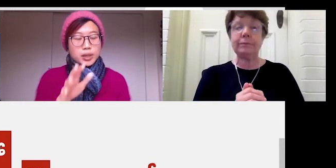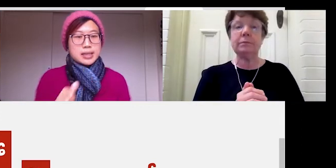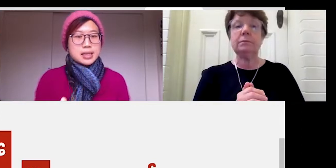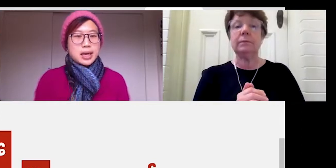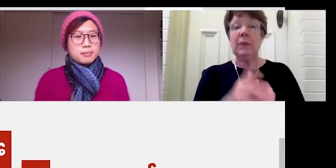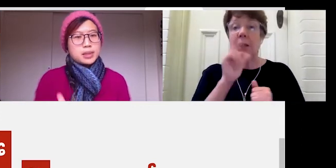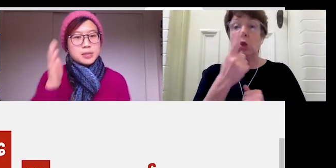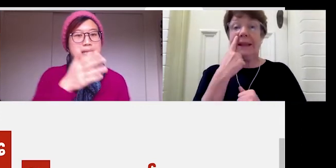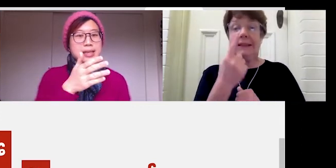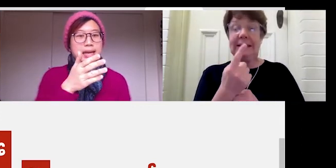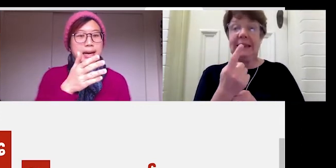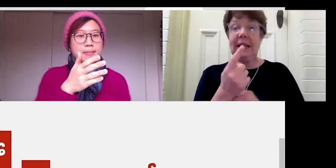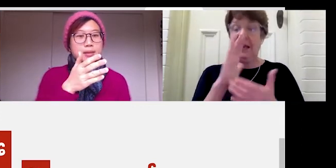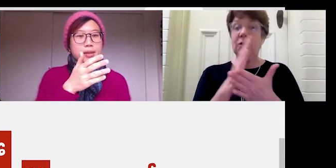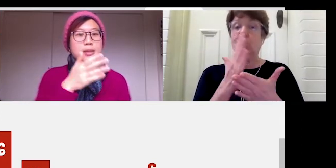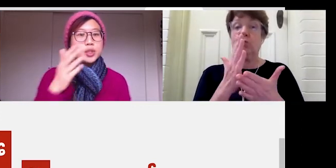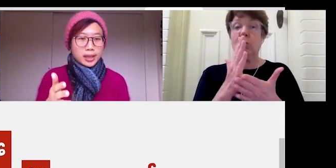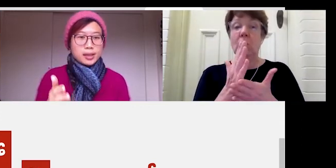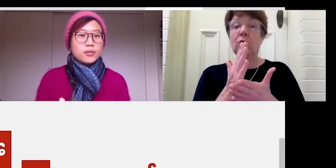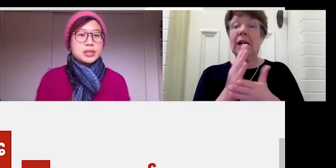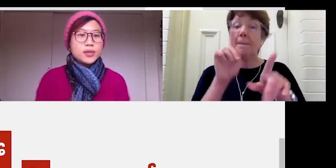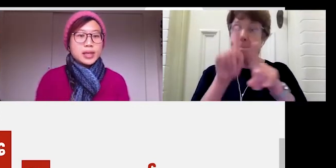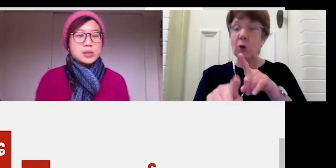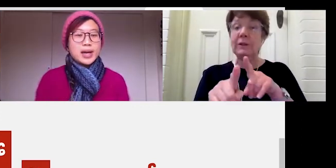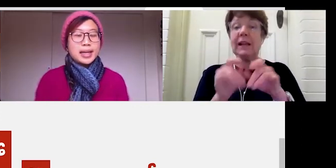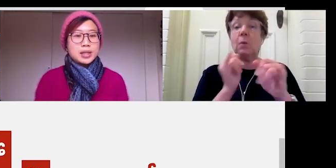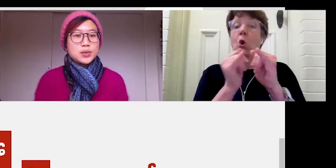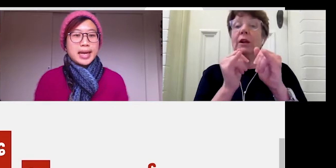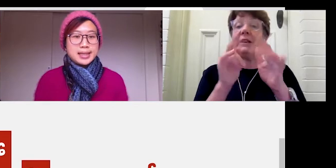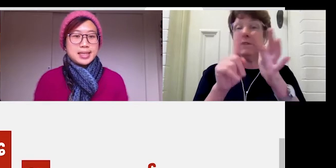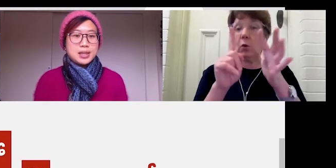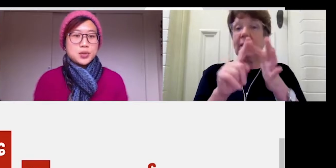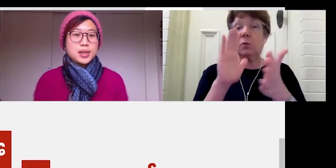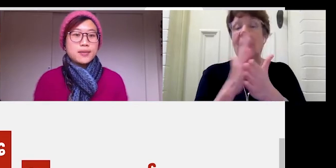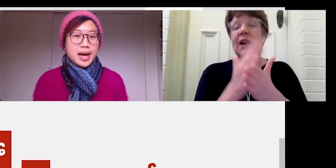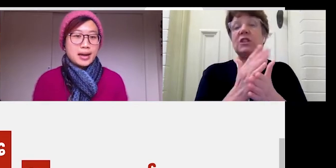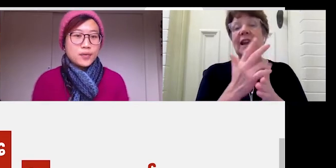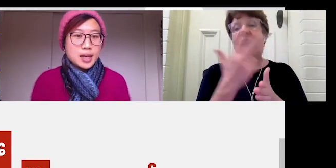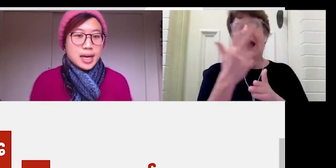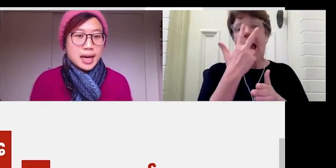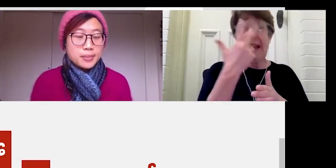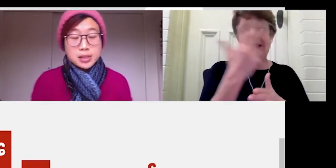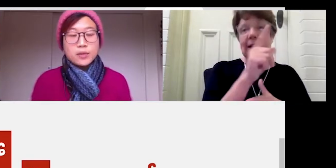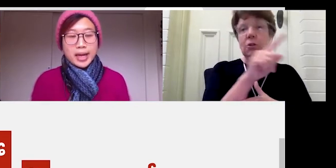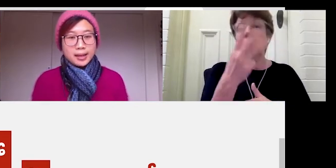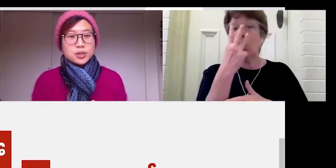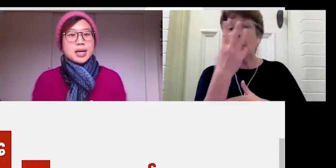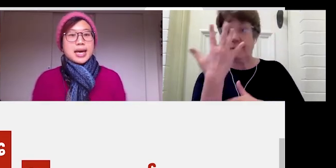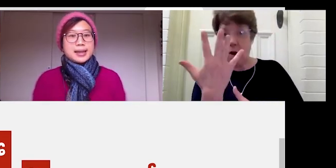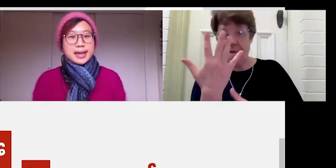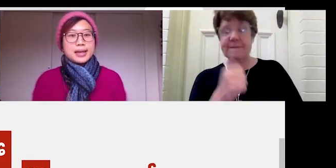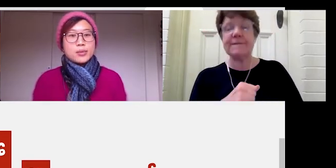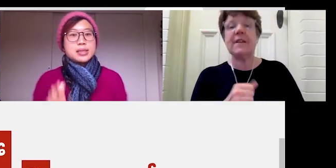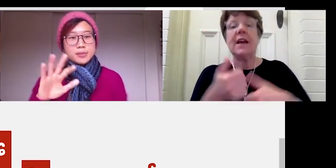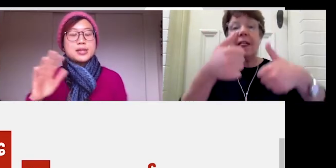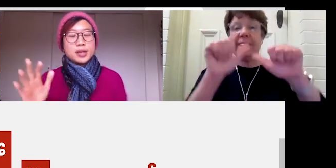you can, it's basically the majority of interviewees fell into the 18 to 35 years of age. And